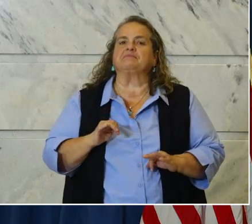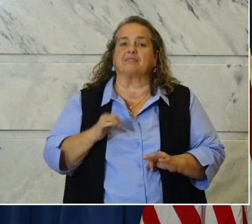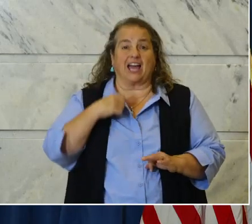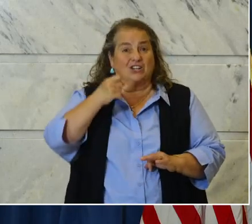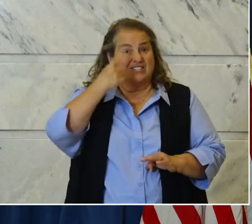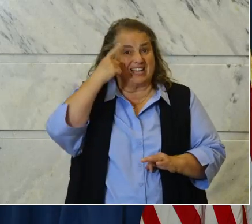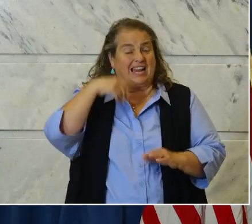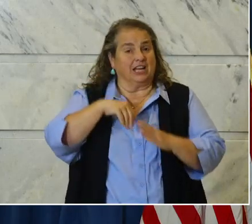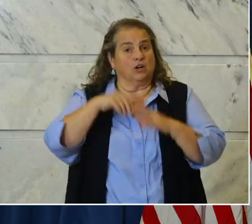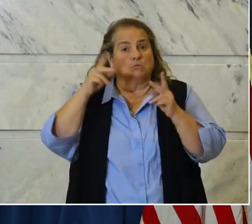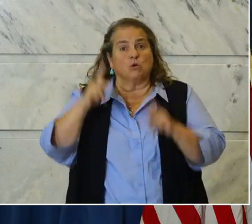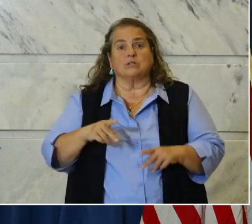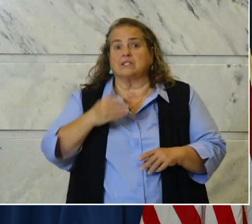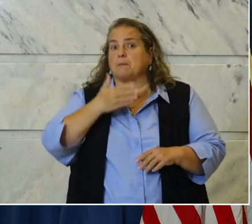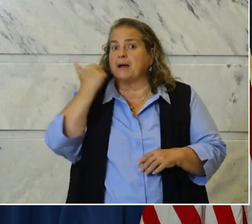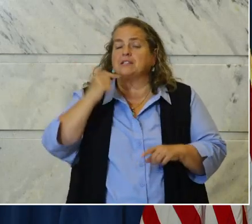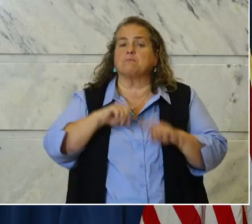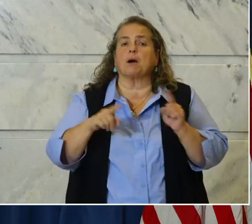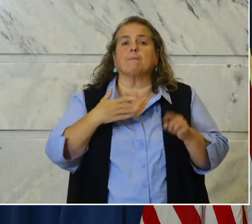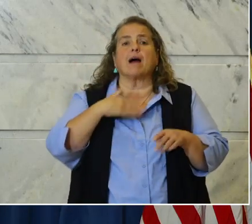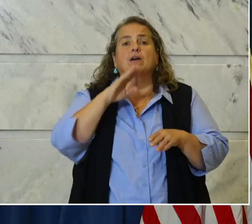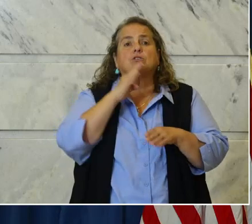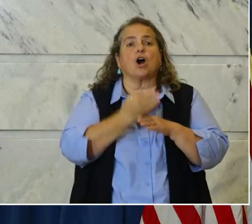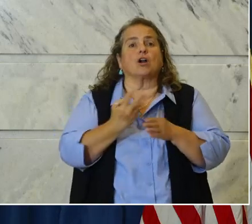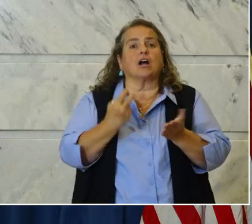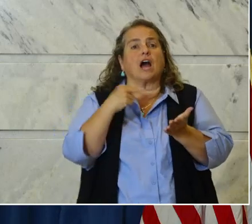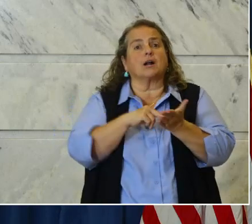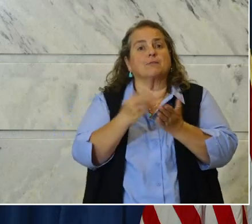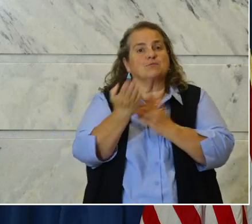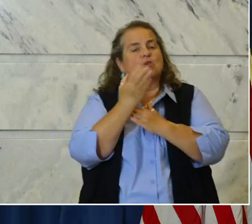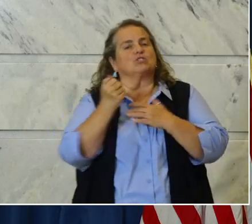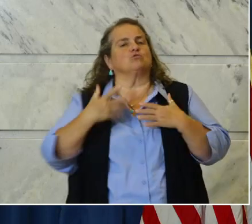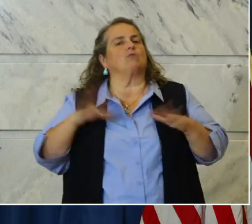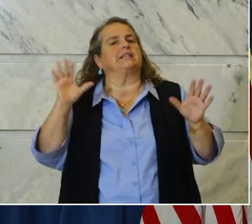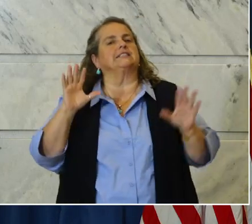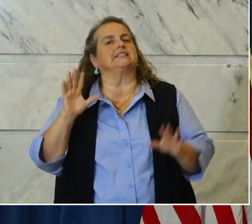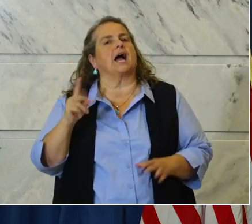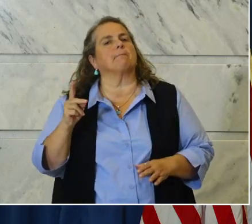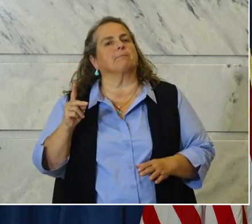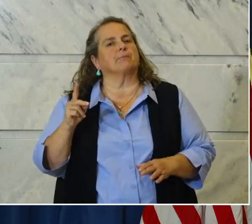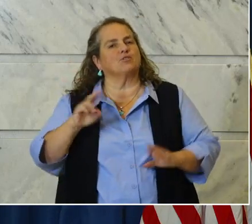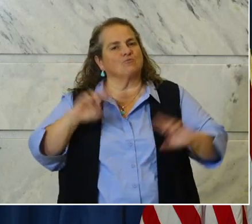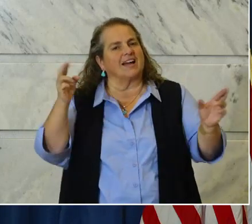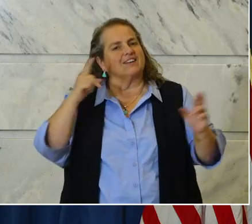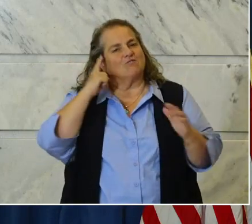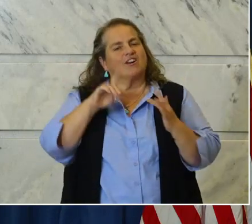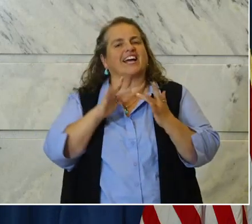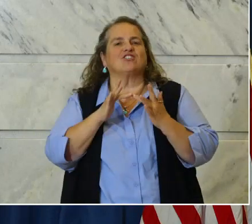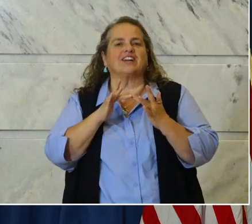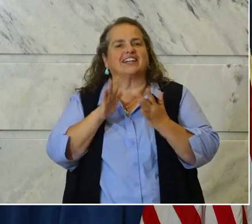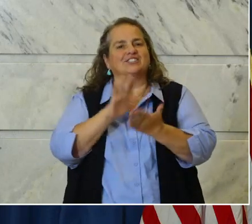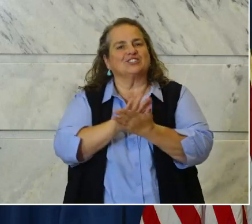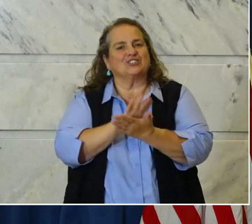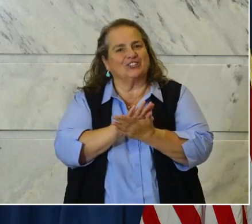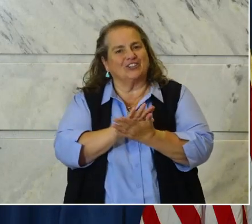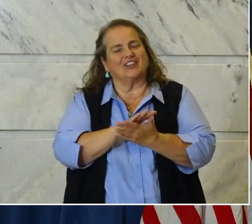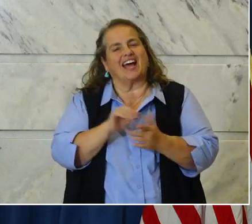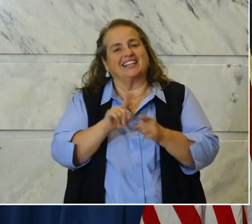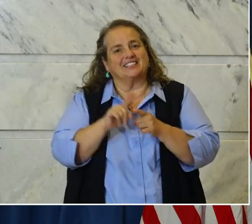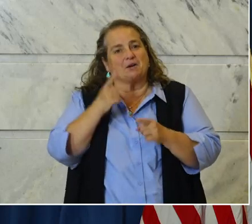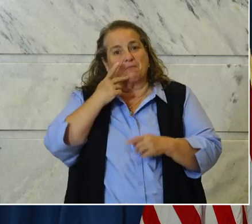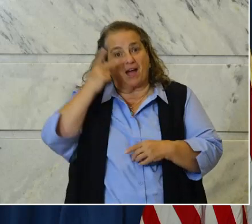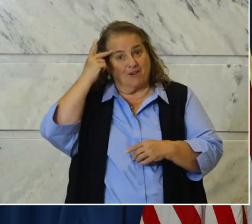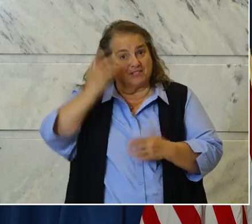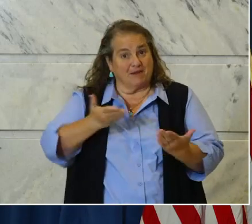in person, but my daughter got up this morning. She dressed up. That's something as parents we maybe haven't